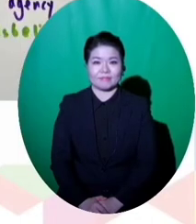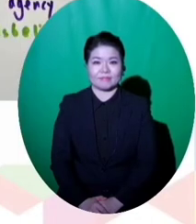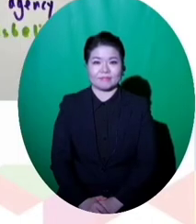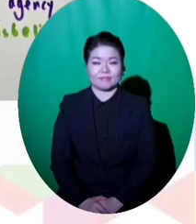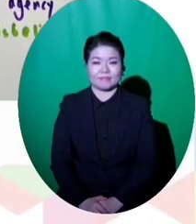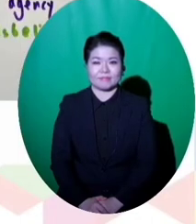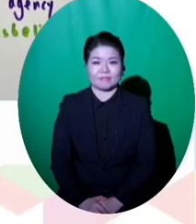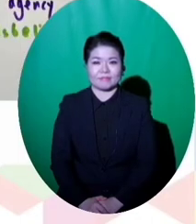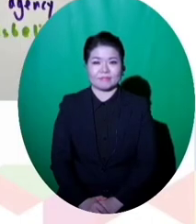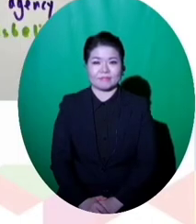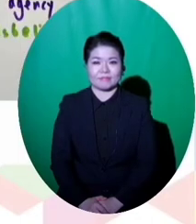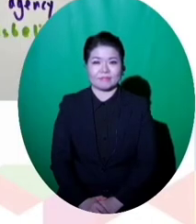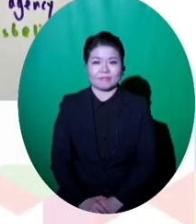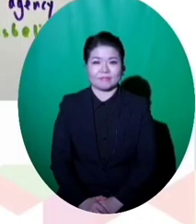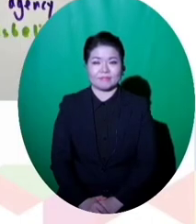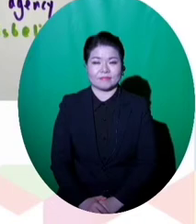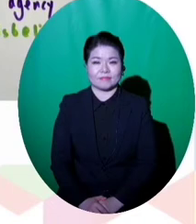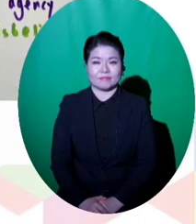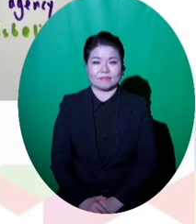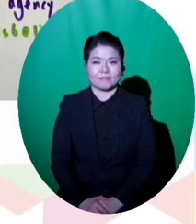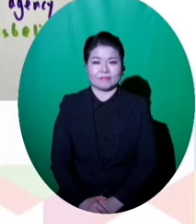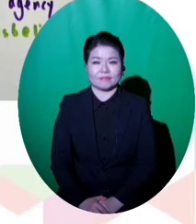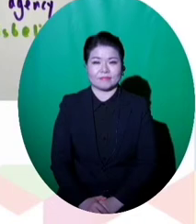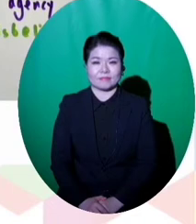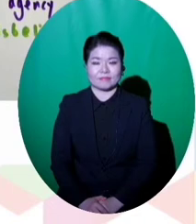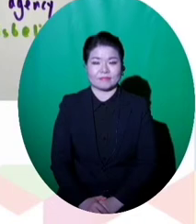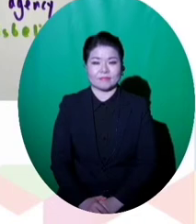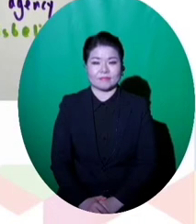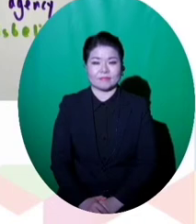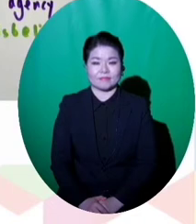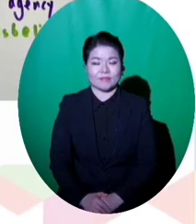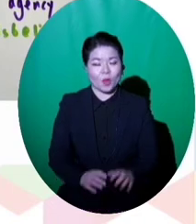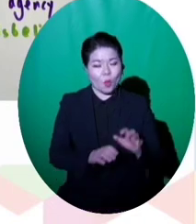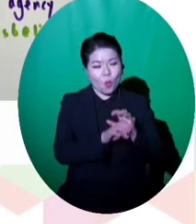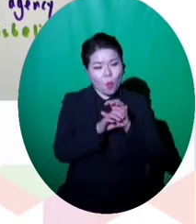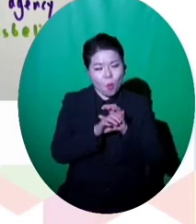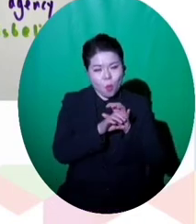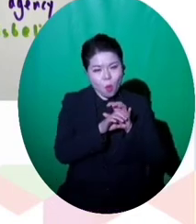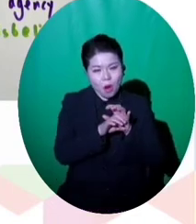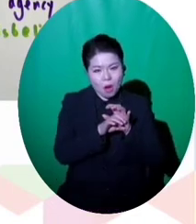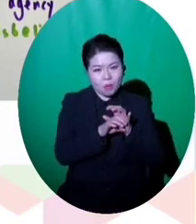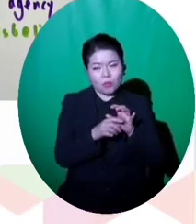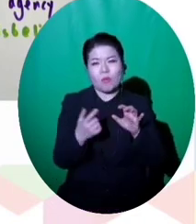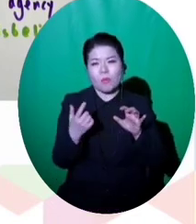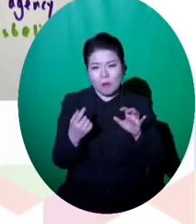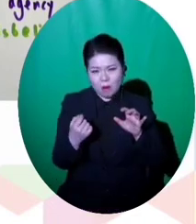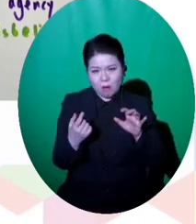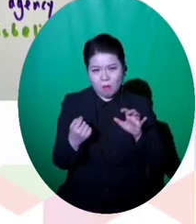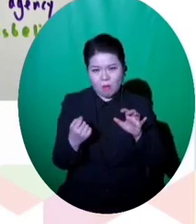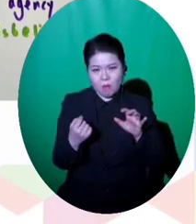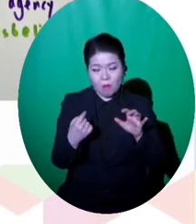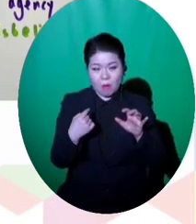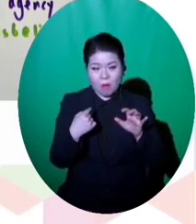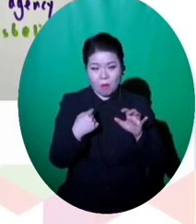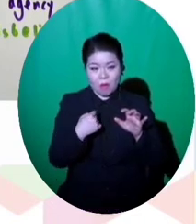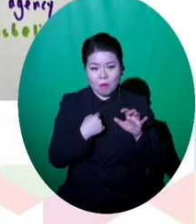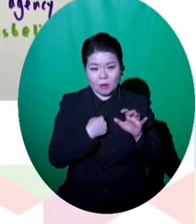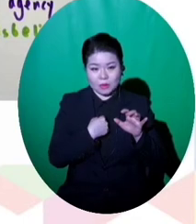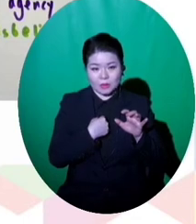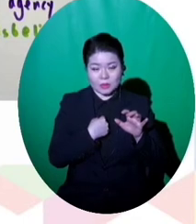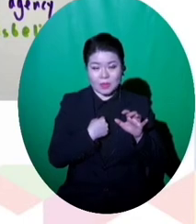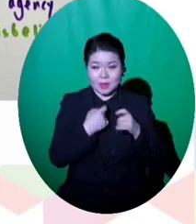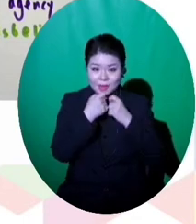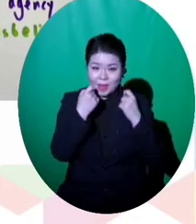So COVID-19 and other personal and professional changes have brought me back to Korea. And I'm very excited about